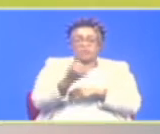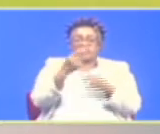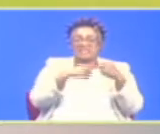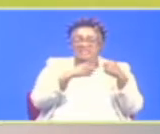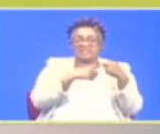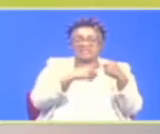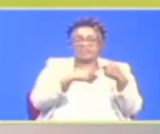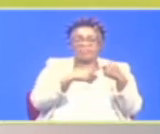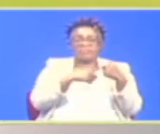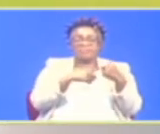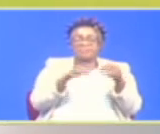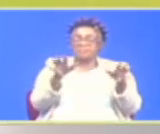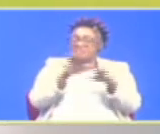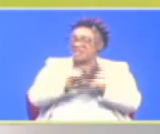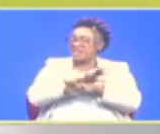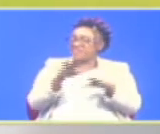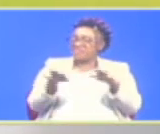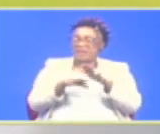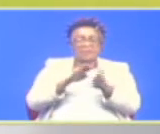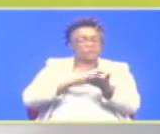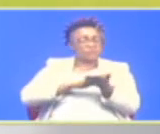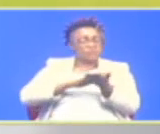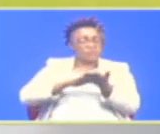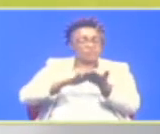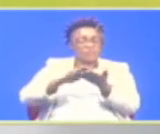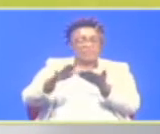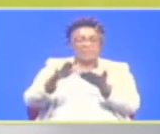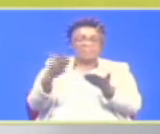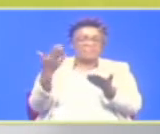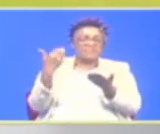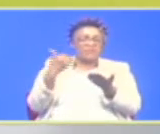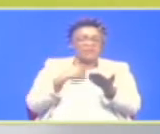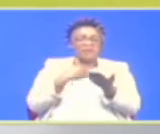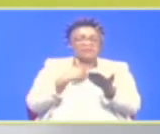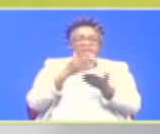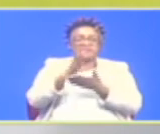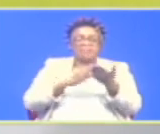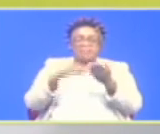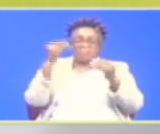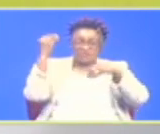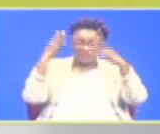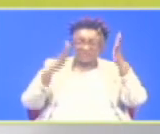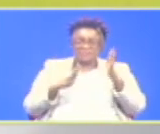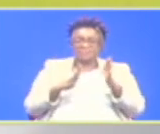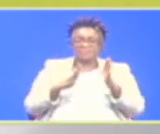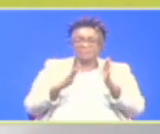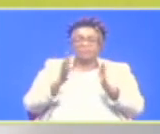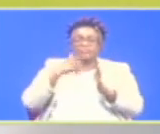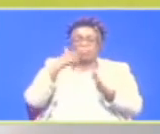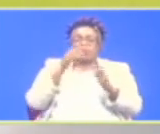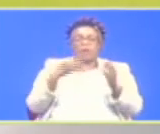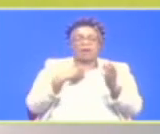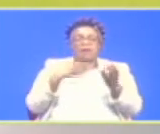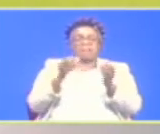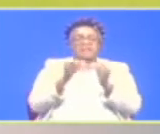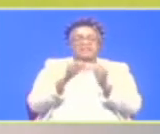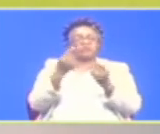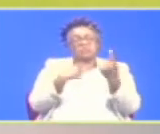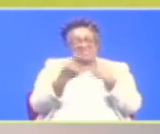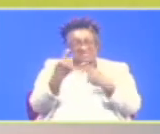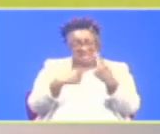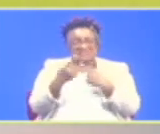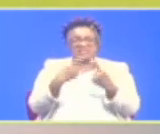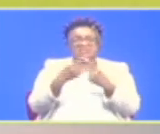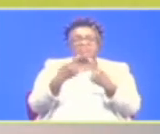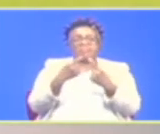6th. Everything is running on smoothly. There were also some professors who are meeting to discuss and